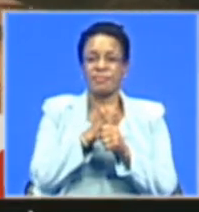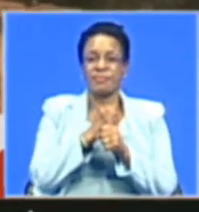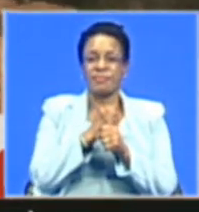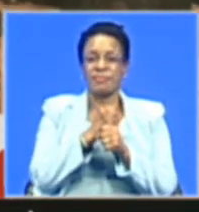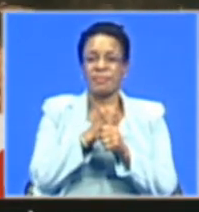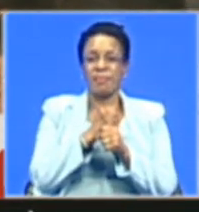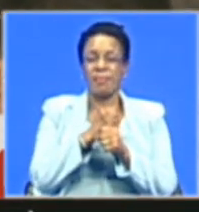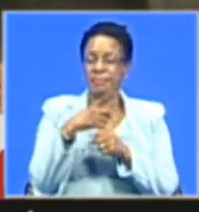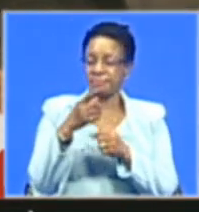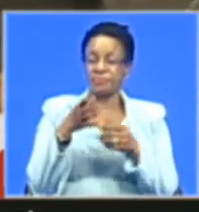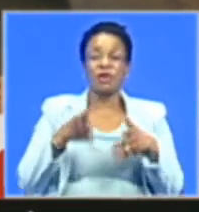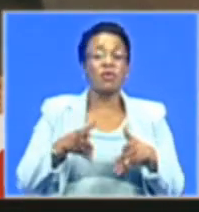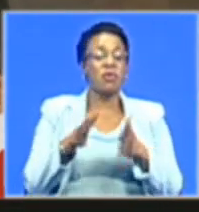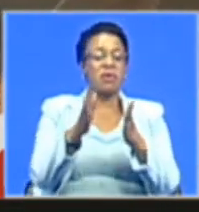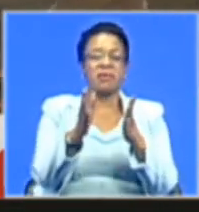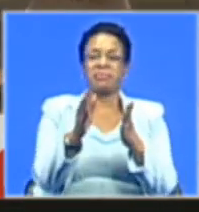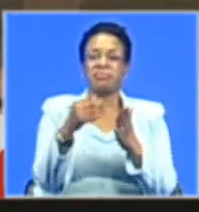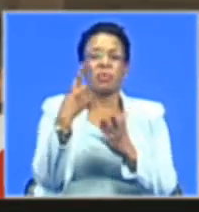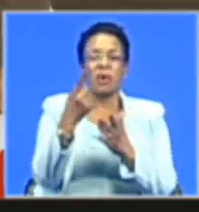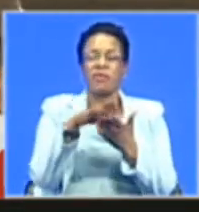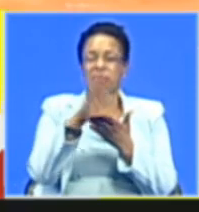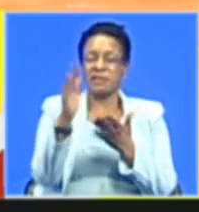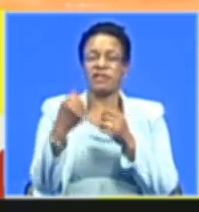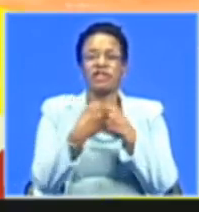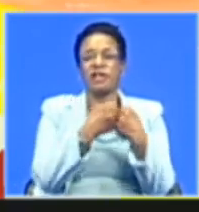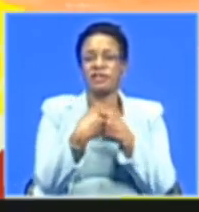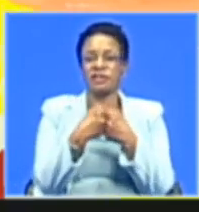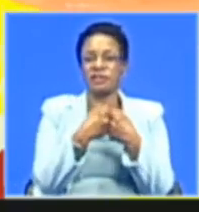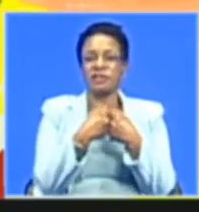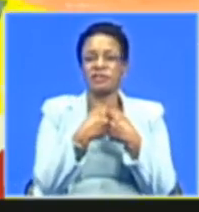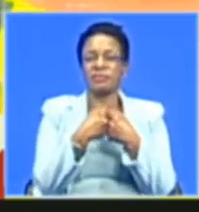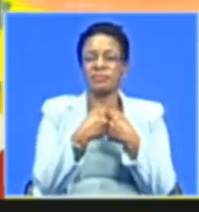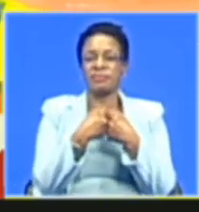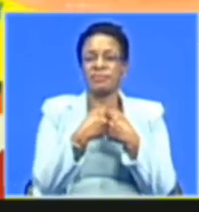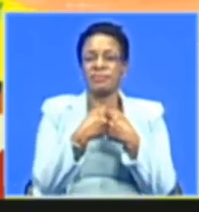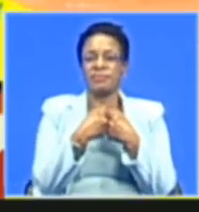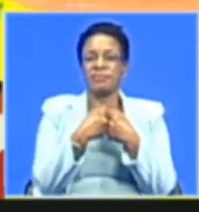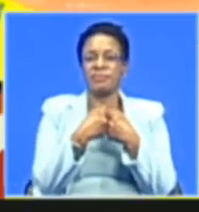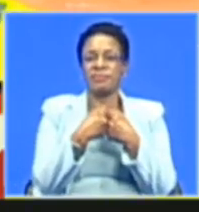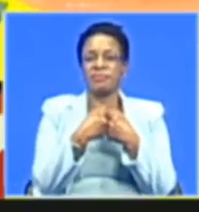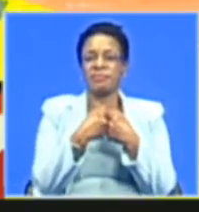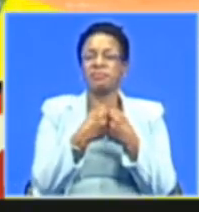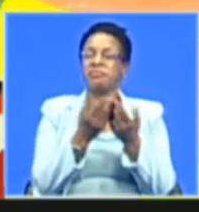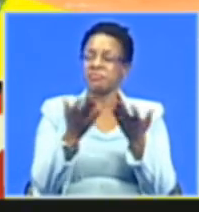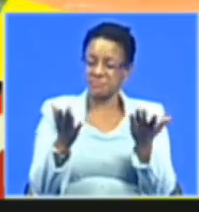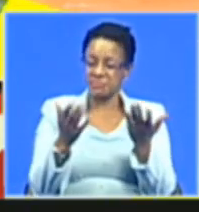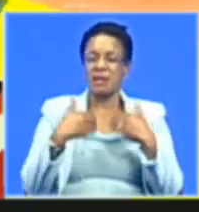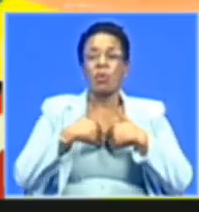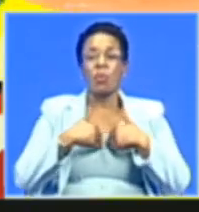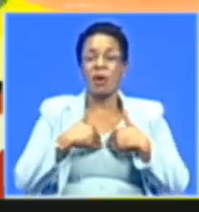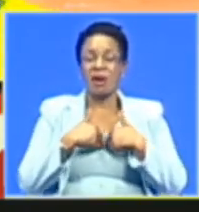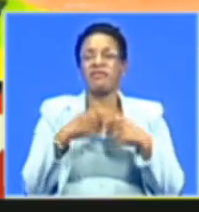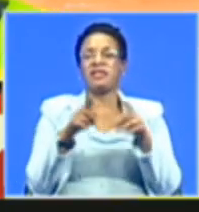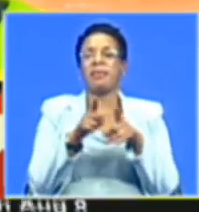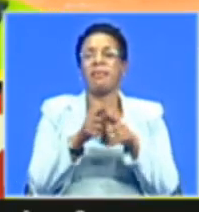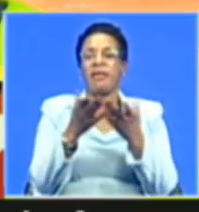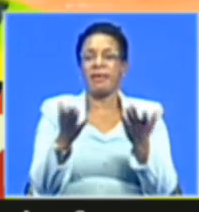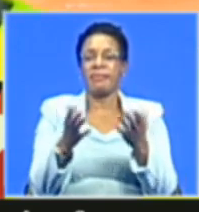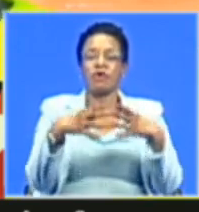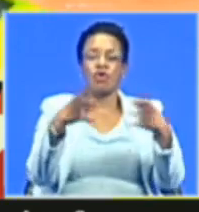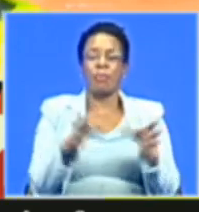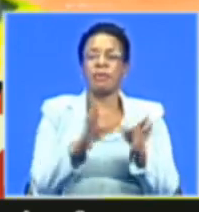The terrain is just one of the major challenges. The main thing is wildlife, okay, and community